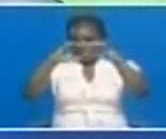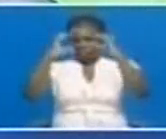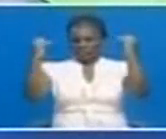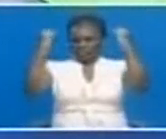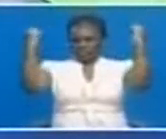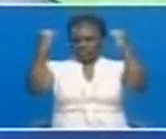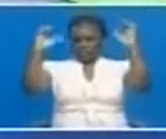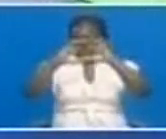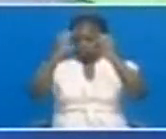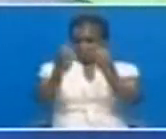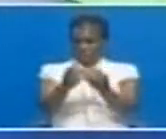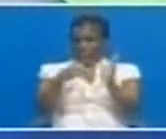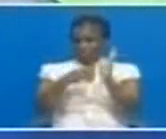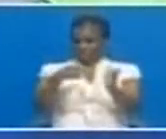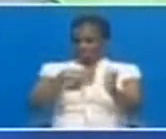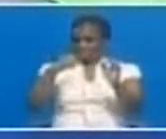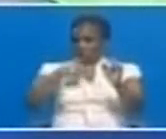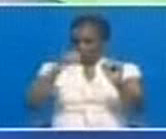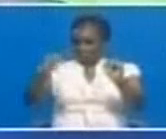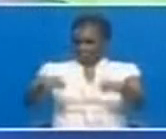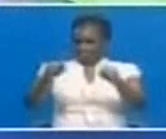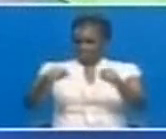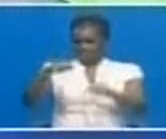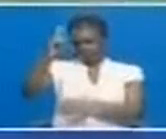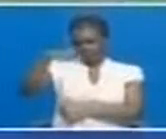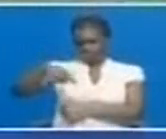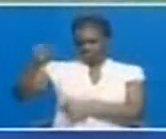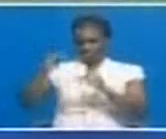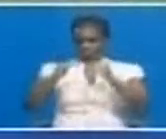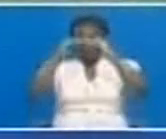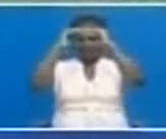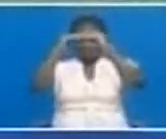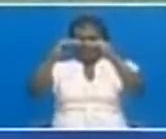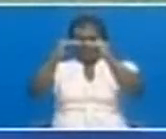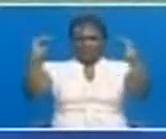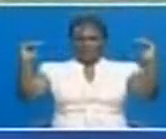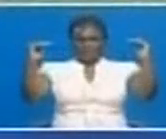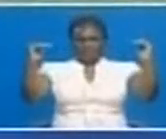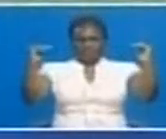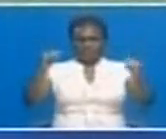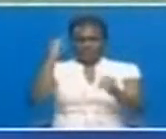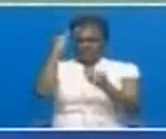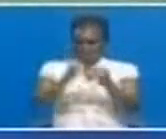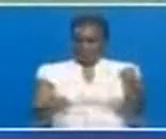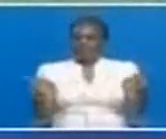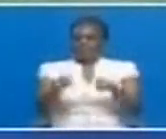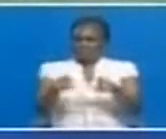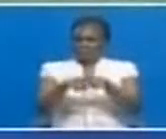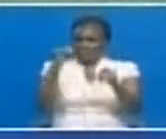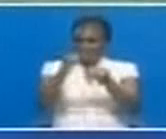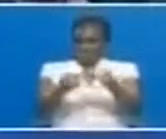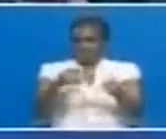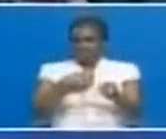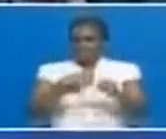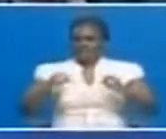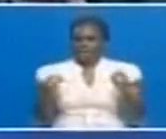and it shows me that I can make it even in the higher levels. My realistic target is just to make it to the final, and whatever happens at the final, I'll be